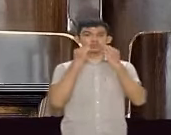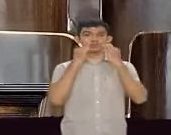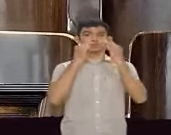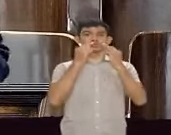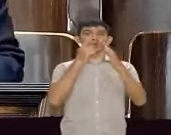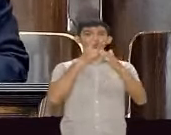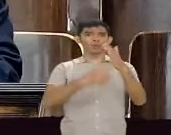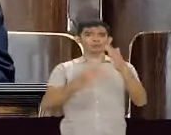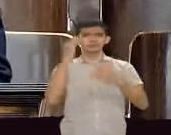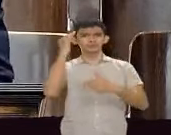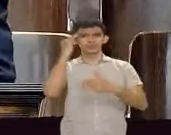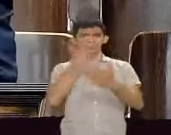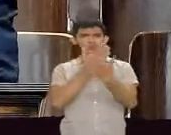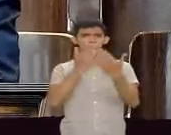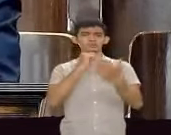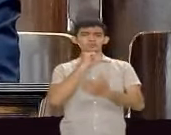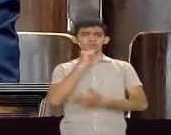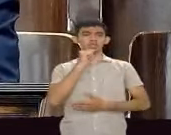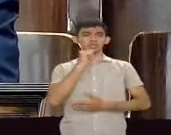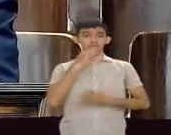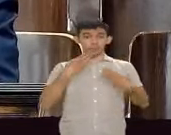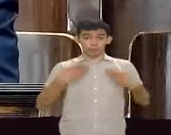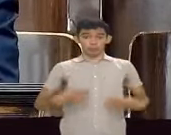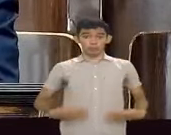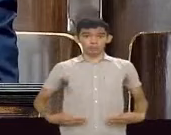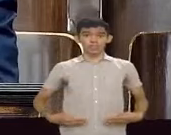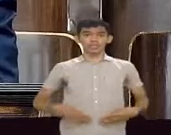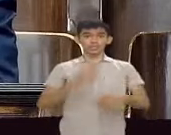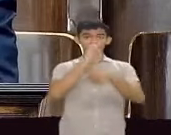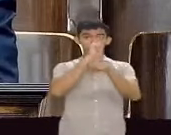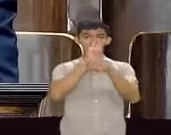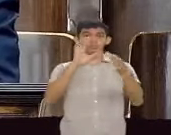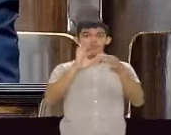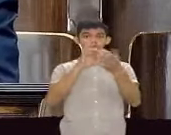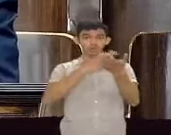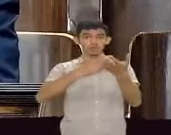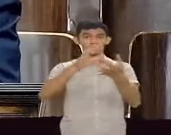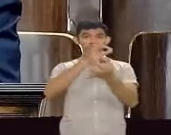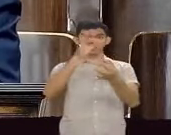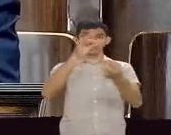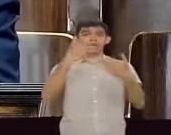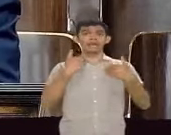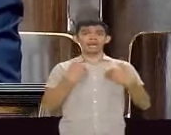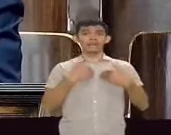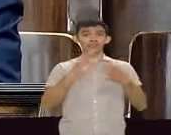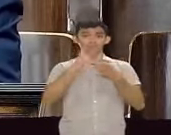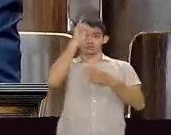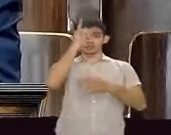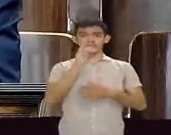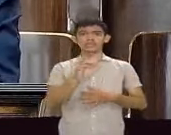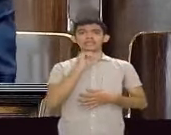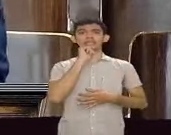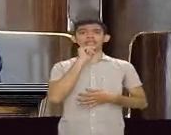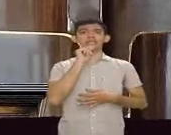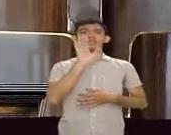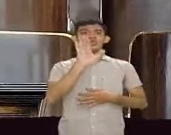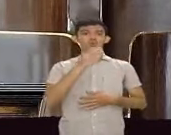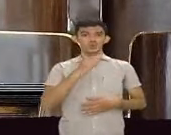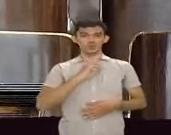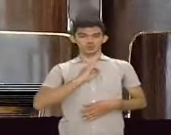1 Corinthians 6:19-20. What? Know ye not that your body is the temple of the Holy Ghost? God, the Holy Ghost, which is in you, which ye have of God, and ye are not your own.